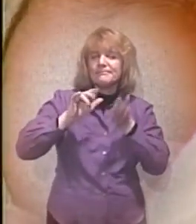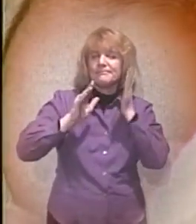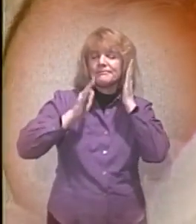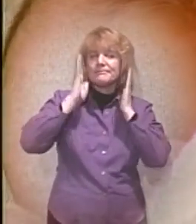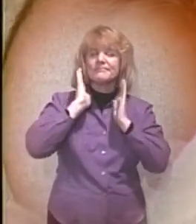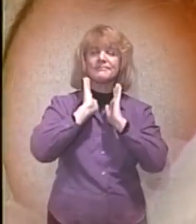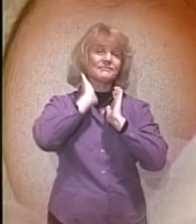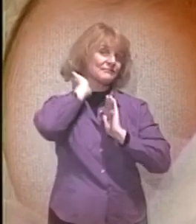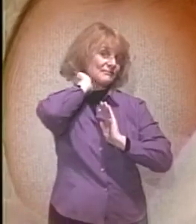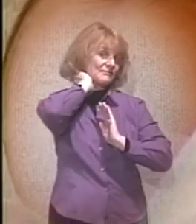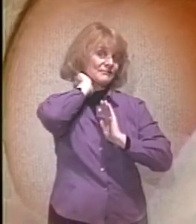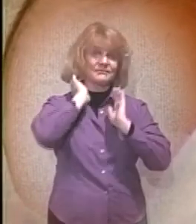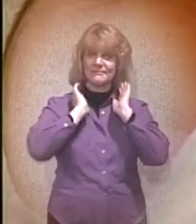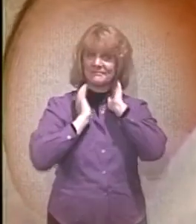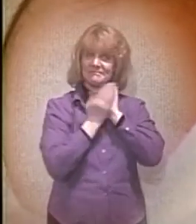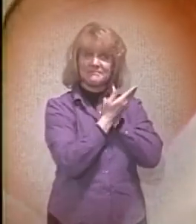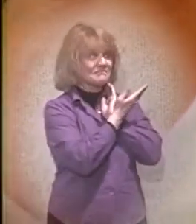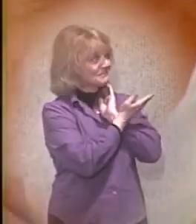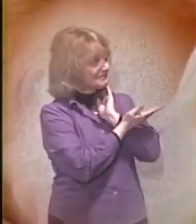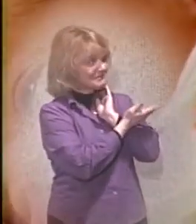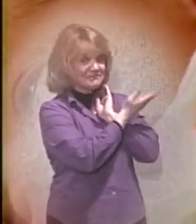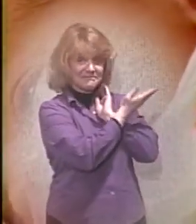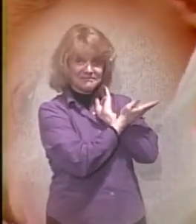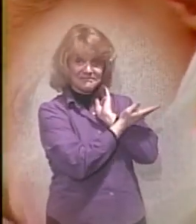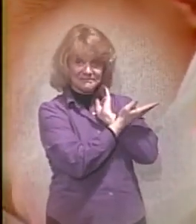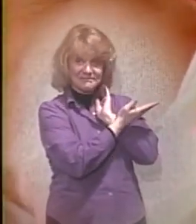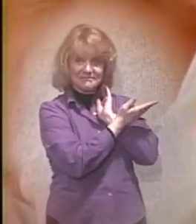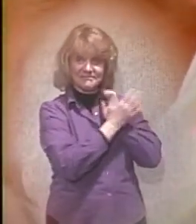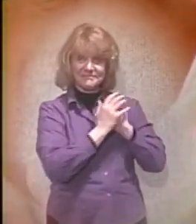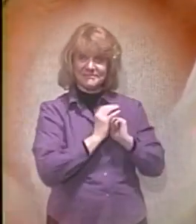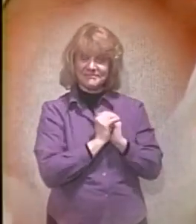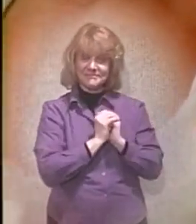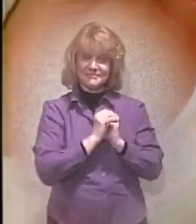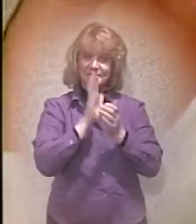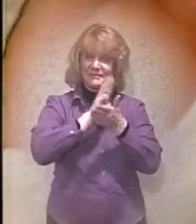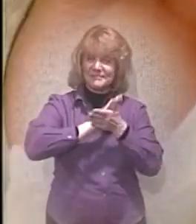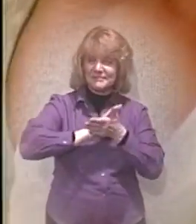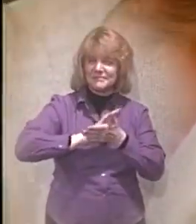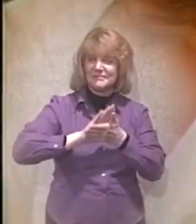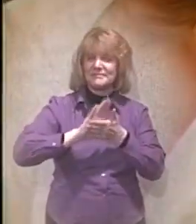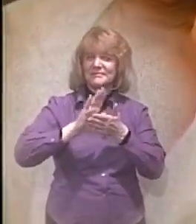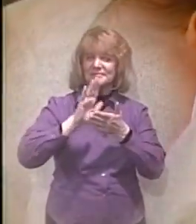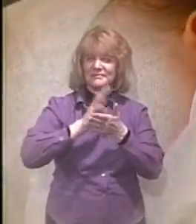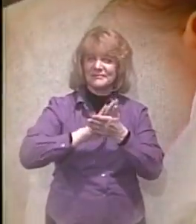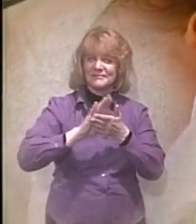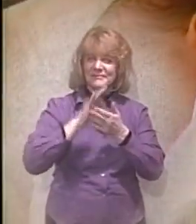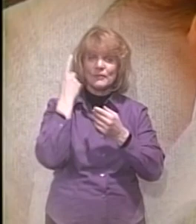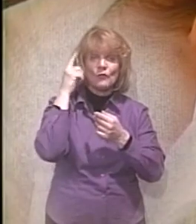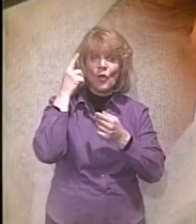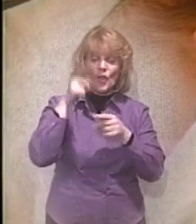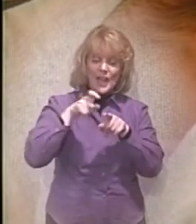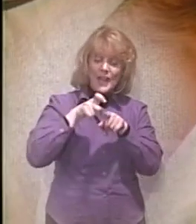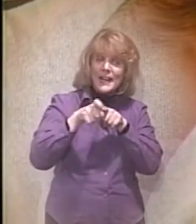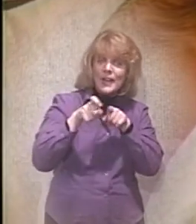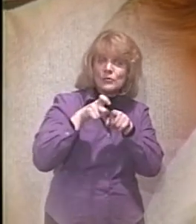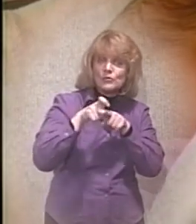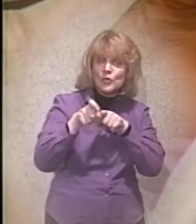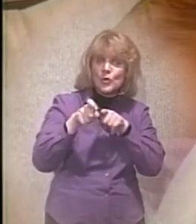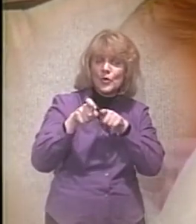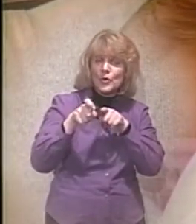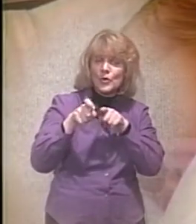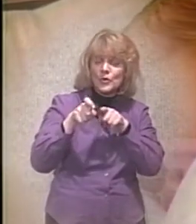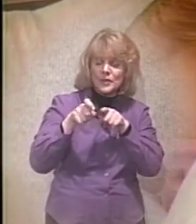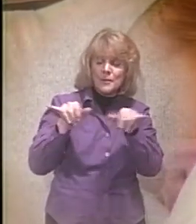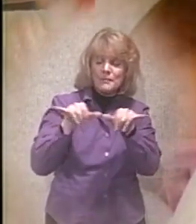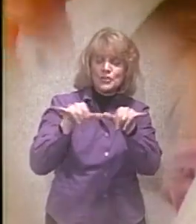shoulder, and the back of the neck, just below the hairline, are wiped with a cleaner so that sensors, called electrodes, can be